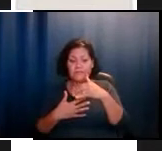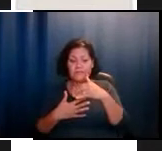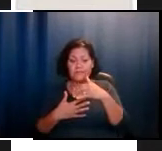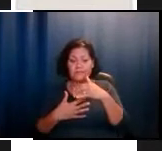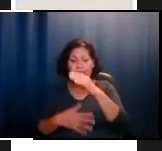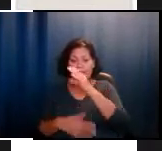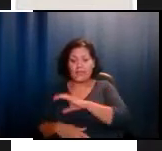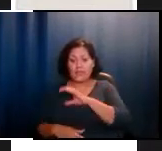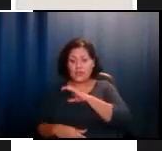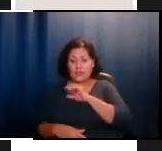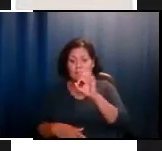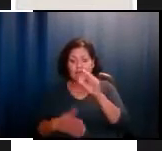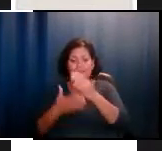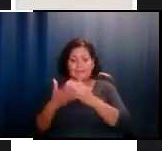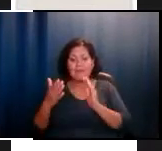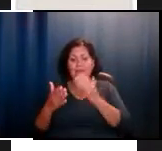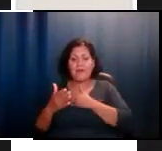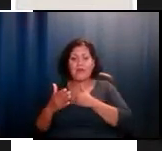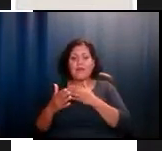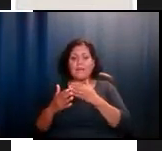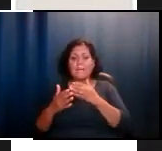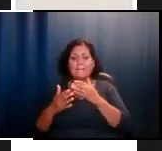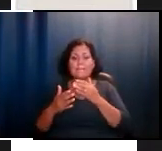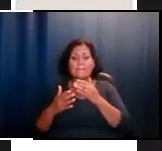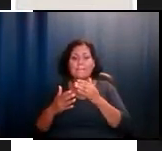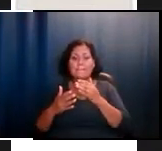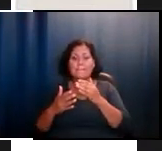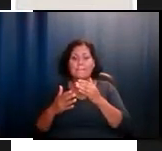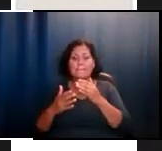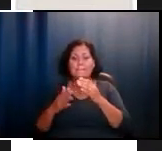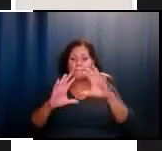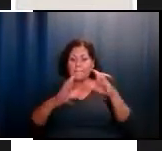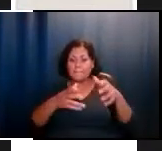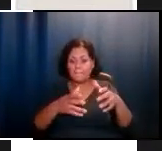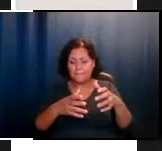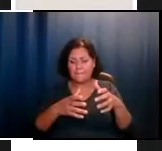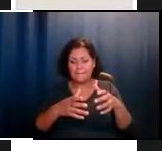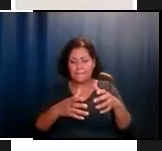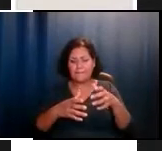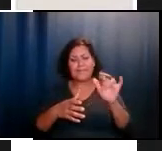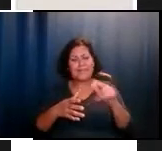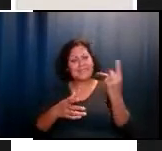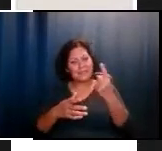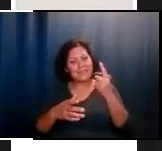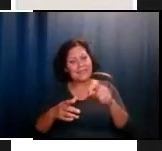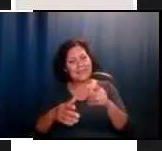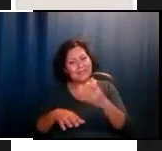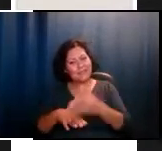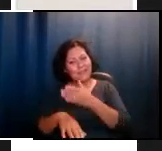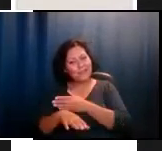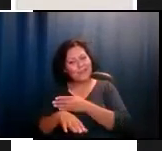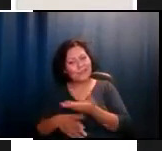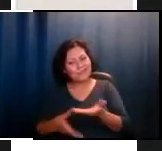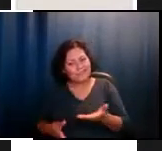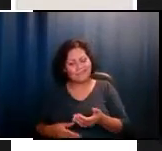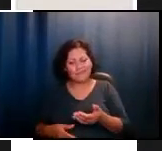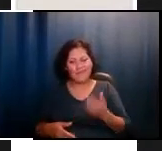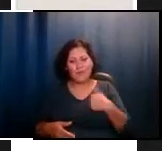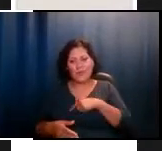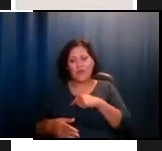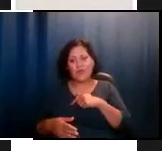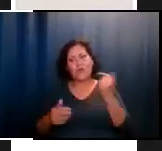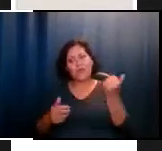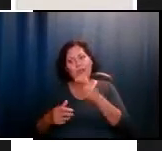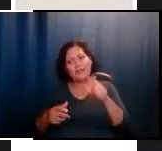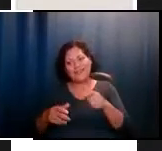characteristics of some of our population is something that, you know, that needs some improvement. We all need improvement